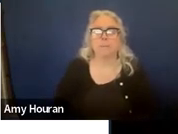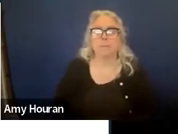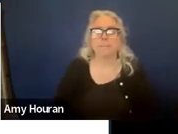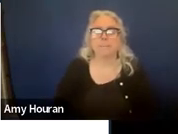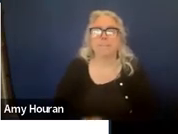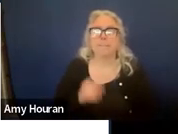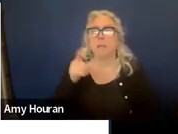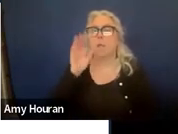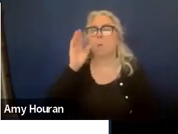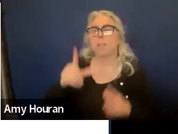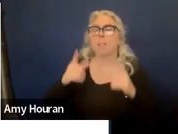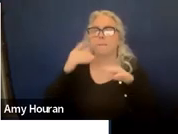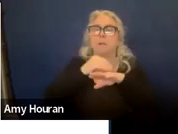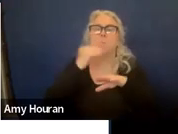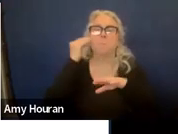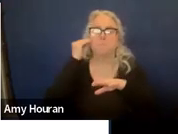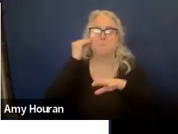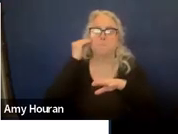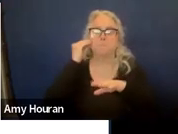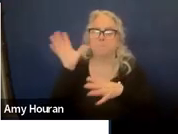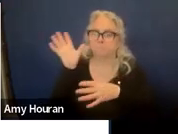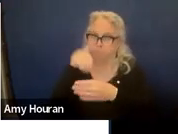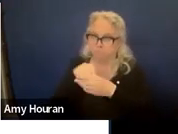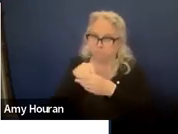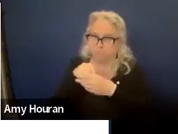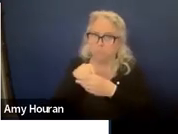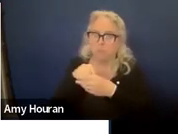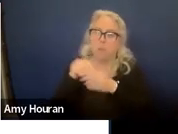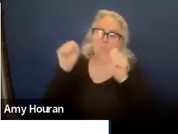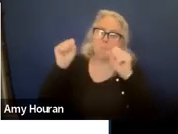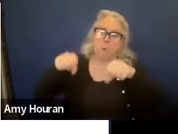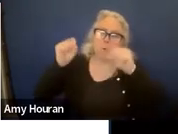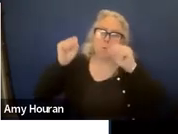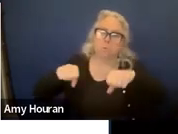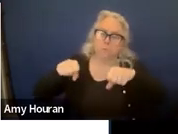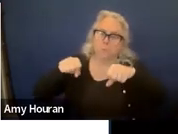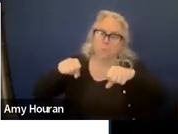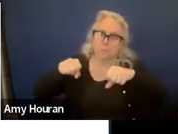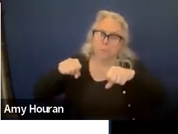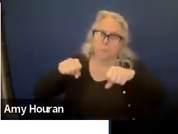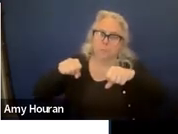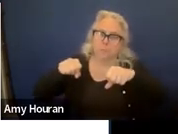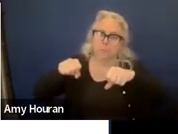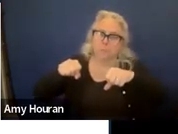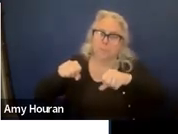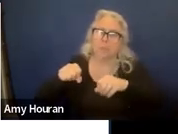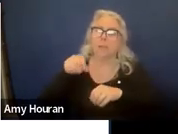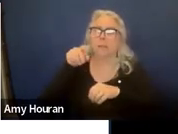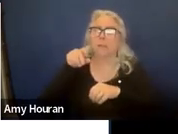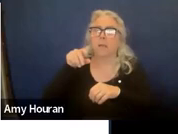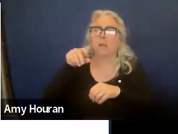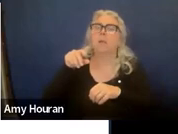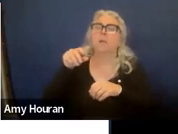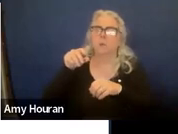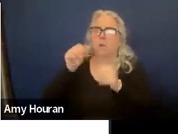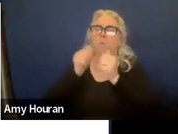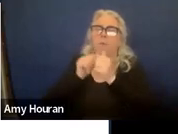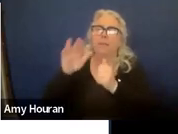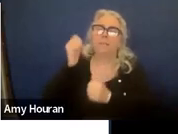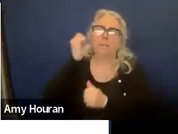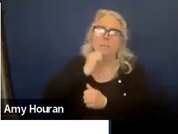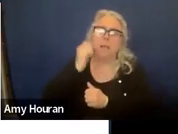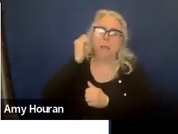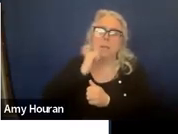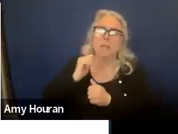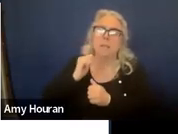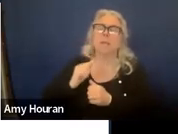And he will live at home and participate to the maximum extent possible in his daily routines and